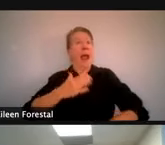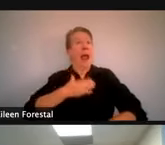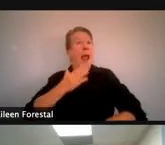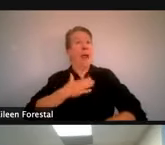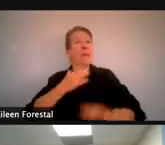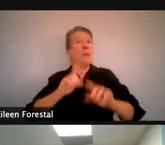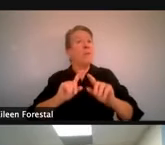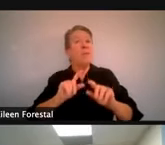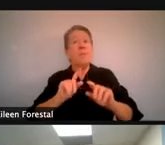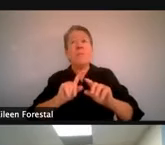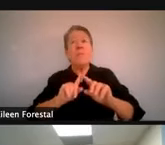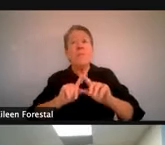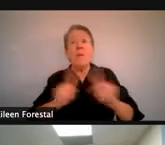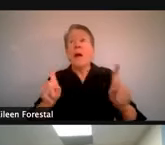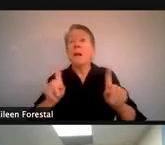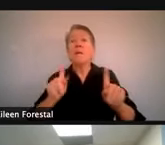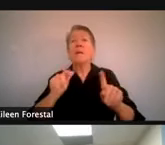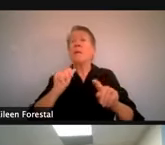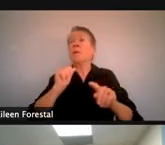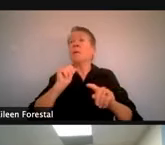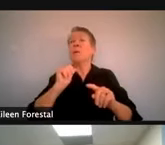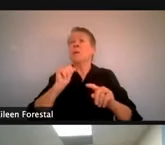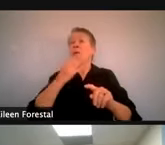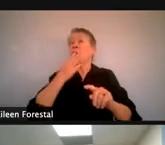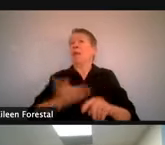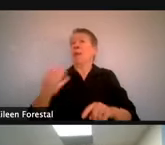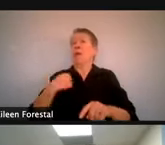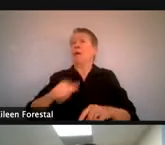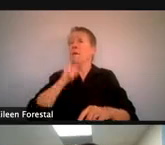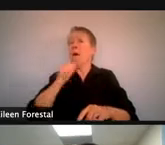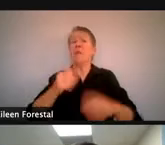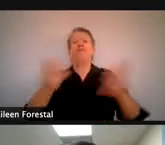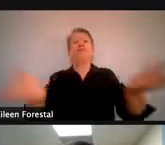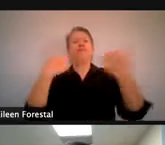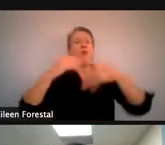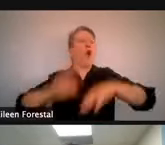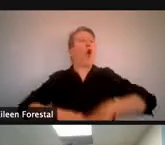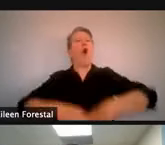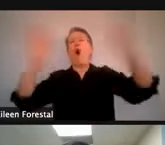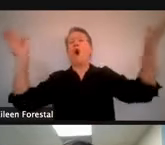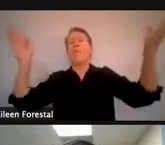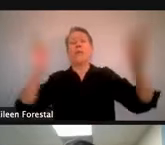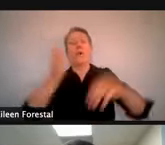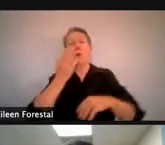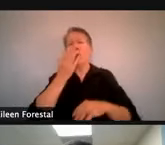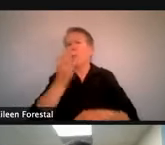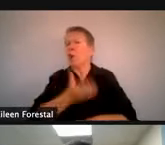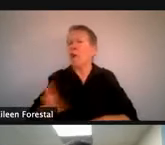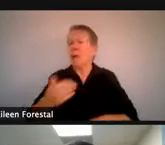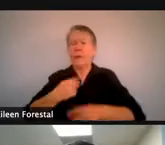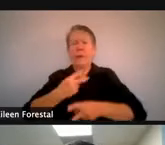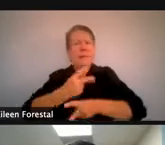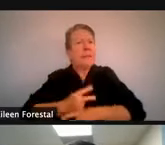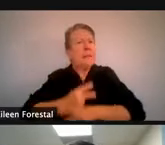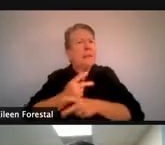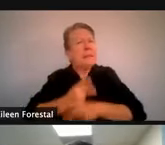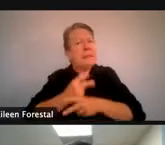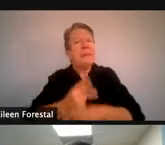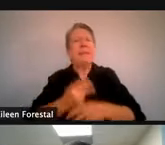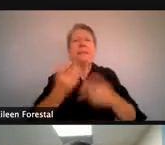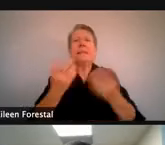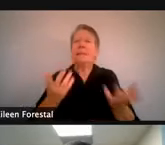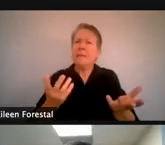open up like a lot of other states. And I want to say something, Judy, you and I heard this in a conversation we had with